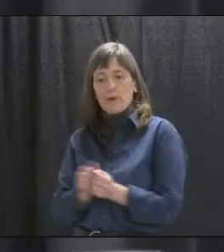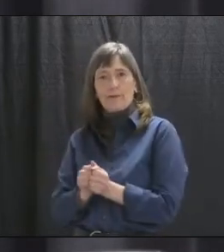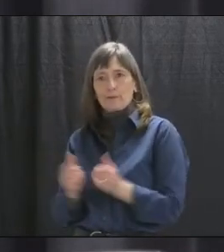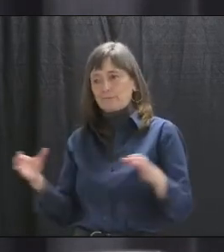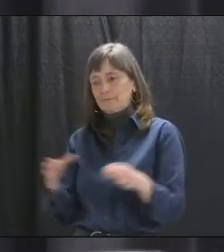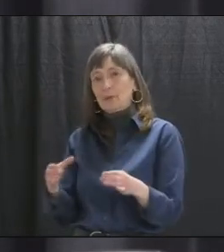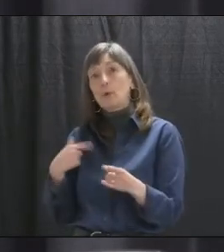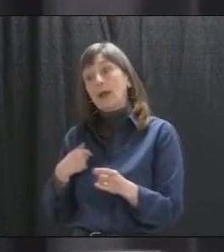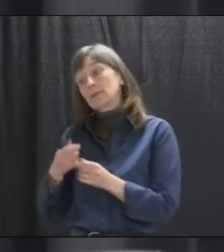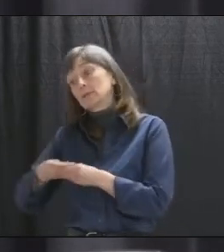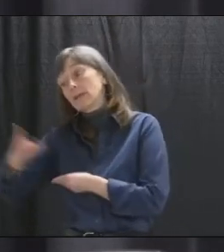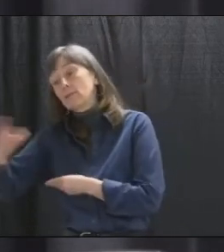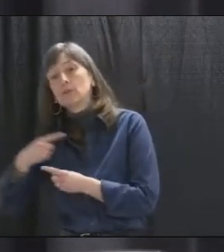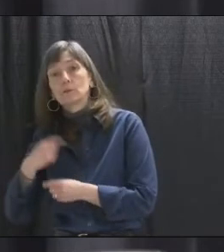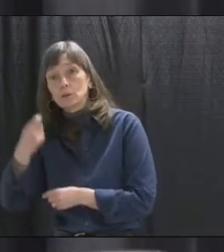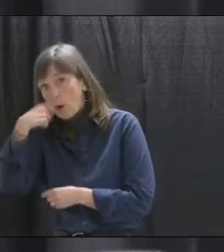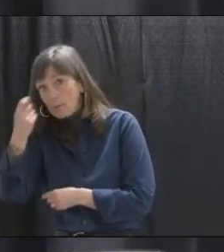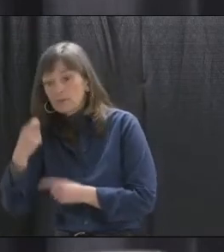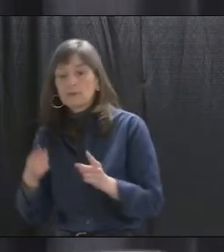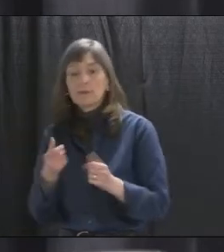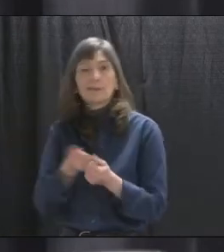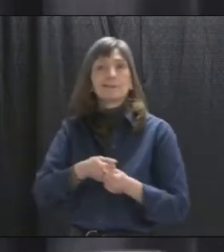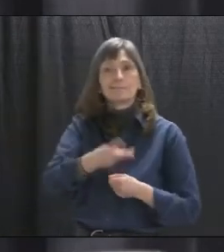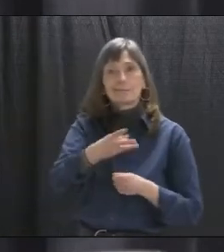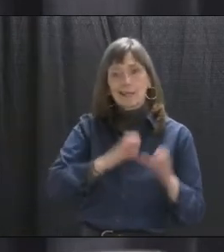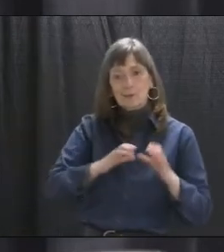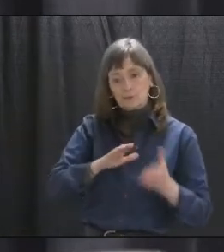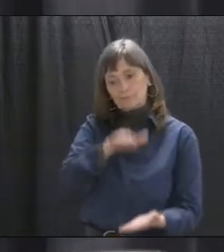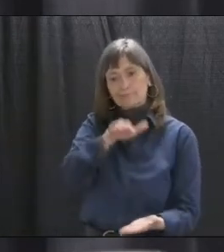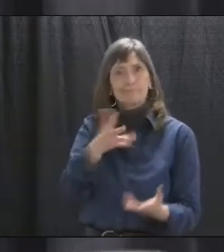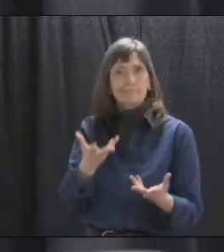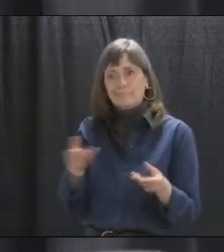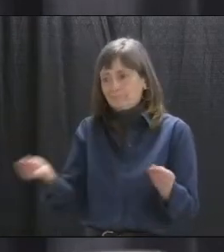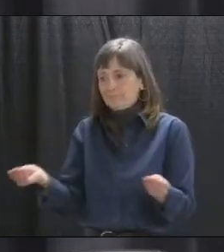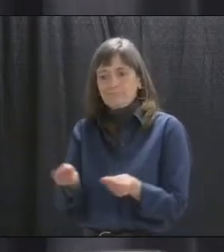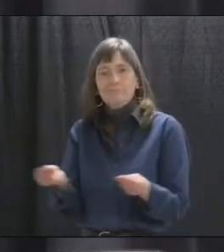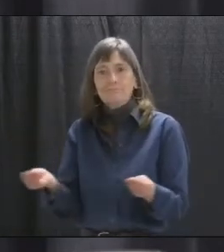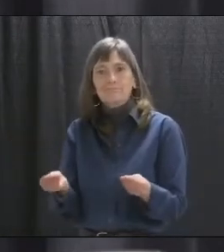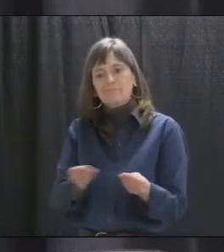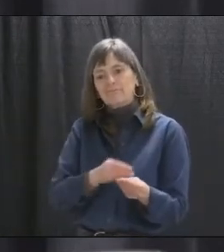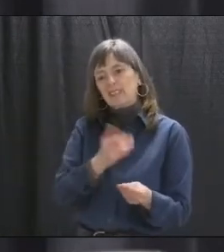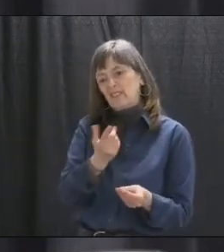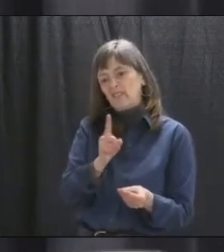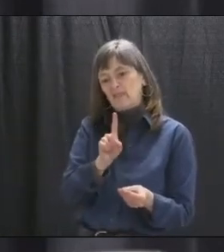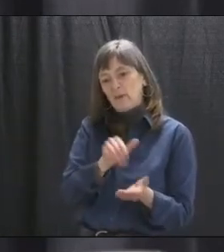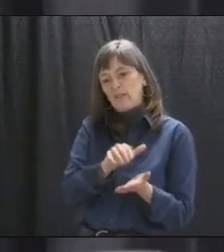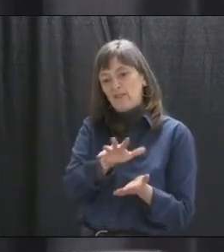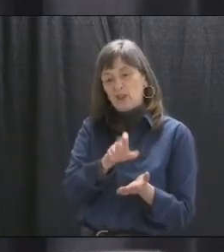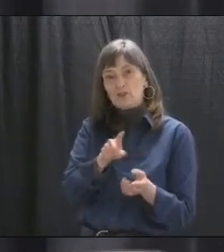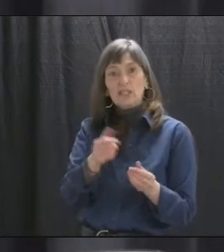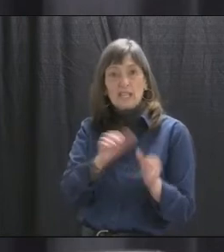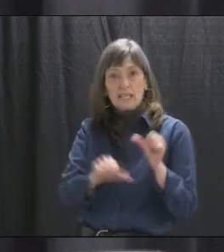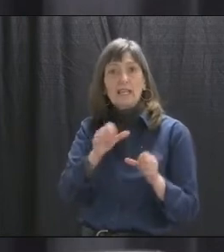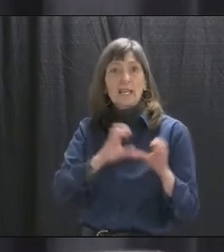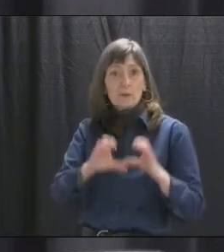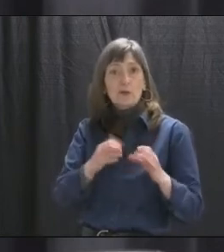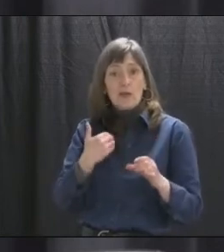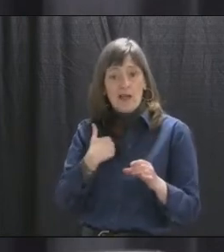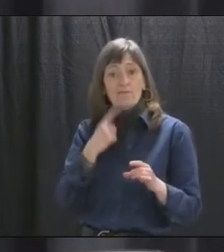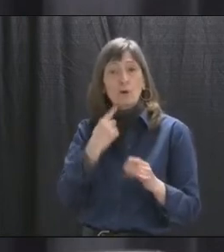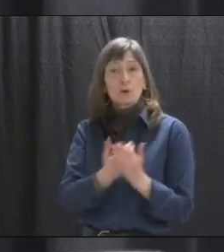tests available in terms of numbers through the new machine we have. We have about reagents for about 15,000 tests on the new